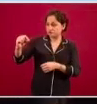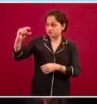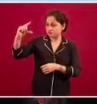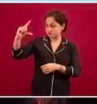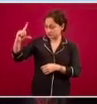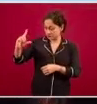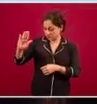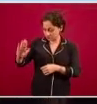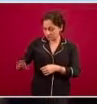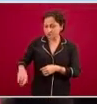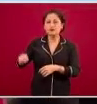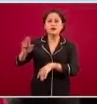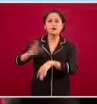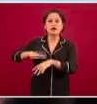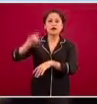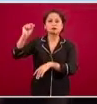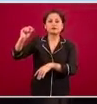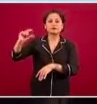been going up.